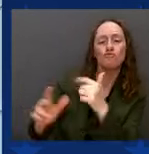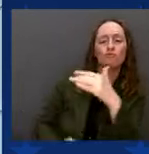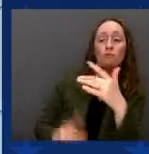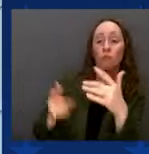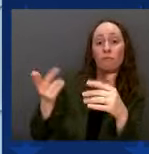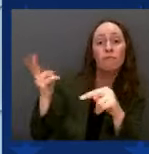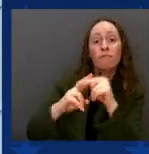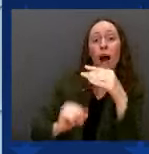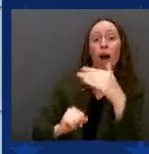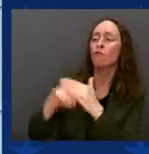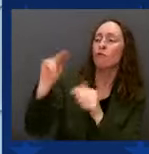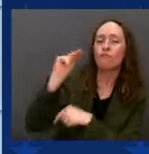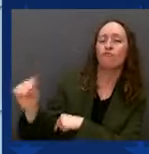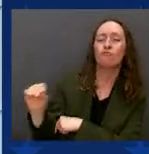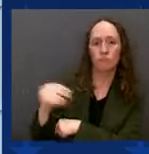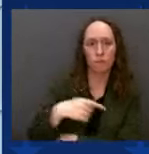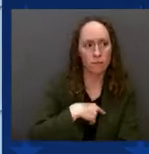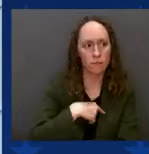will cause